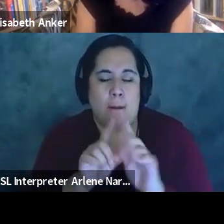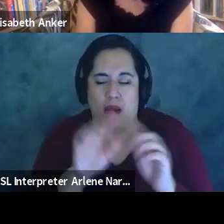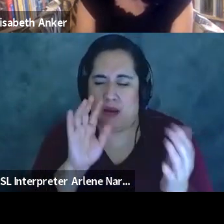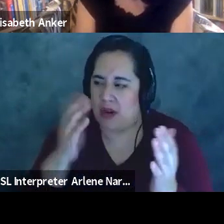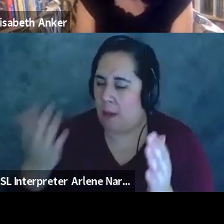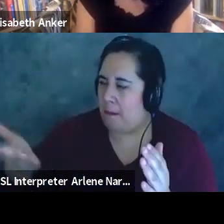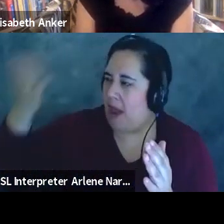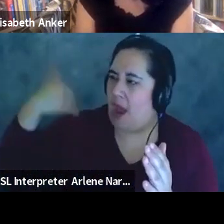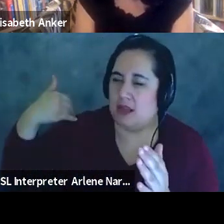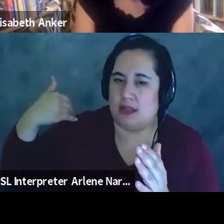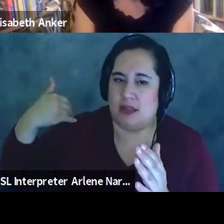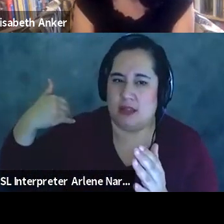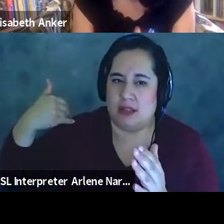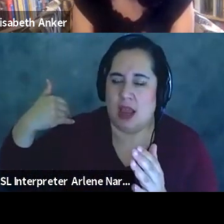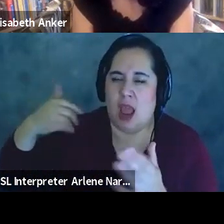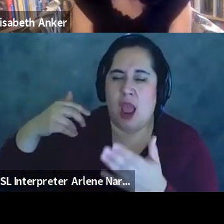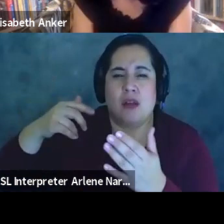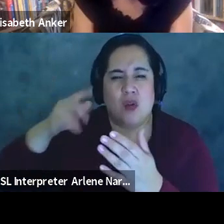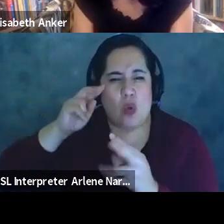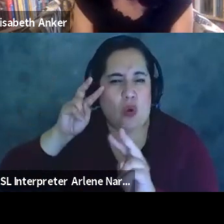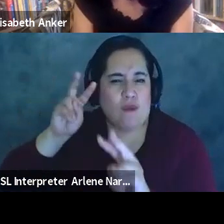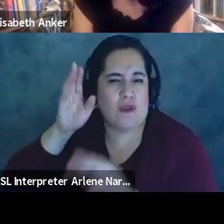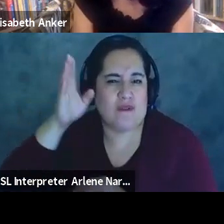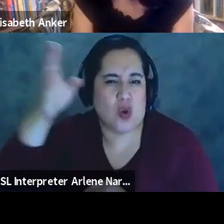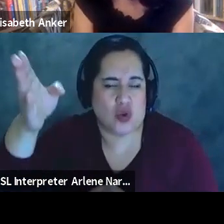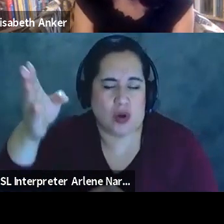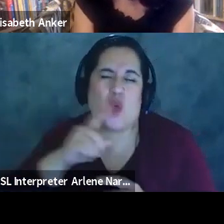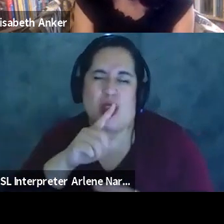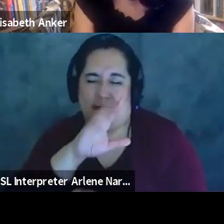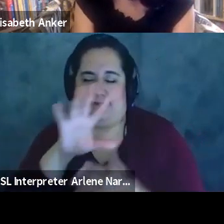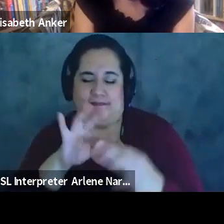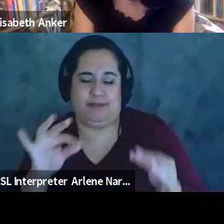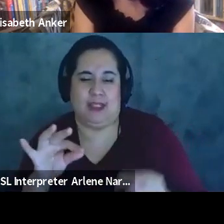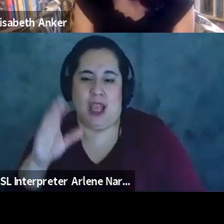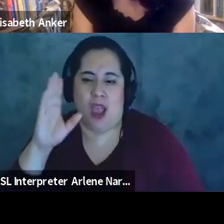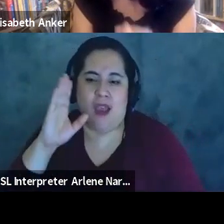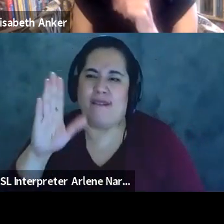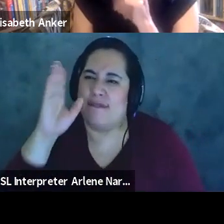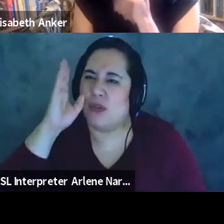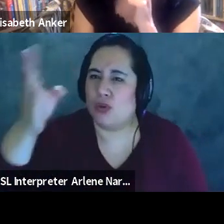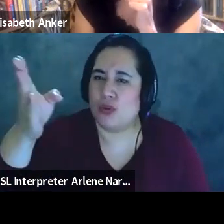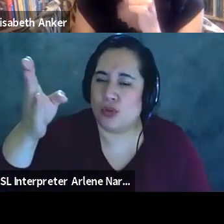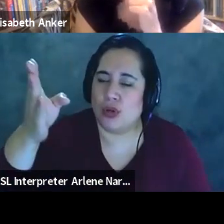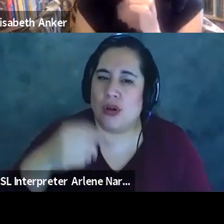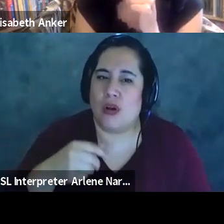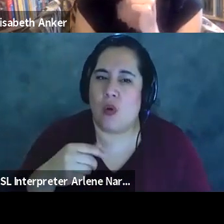in a future? Right. So the question of futurity